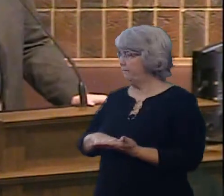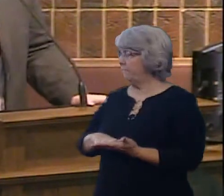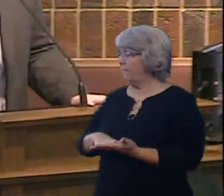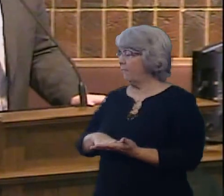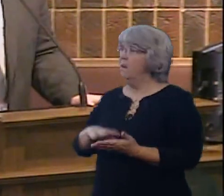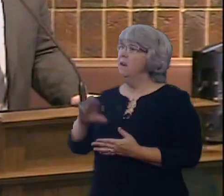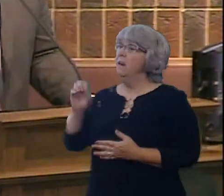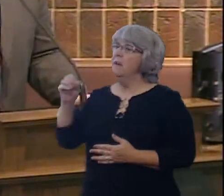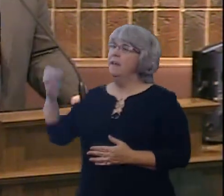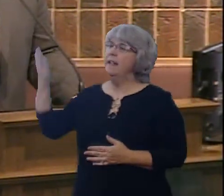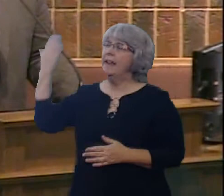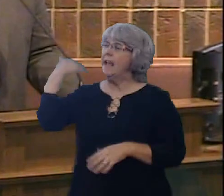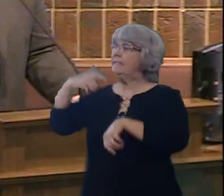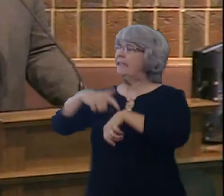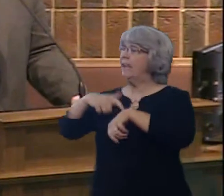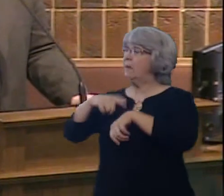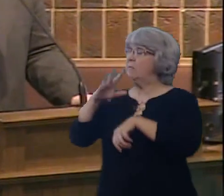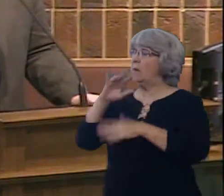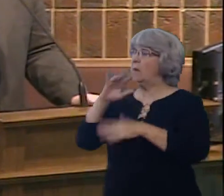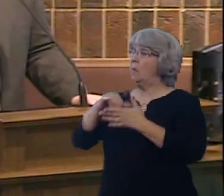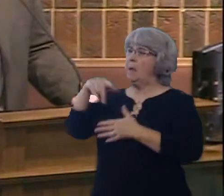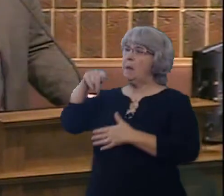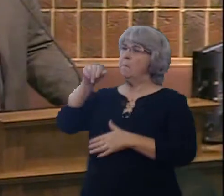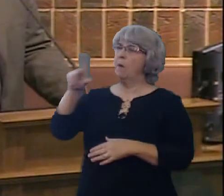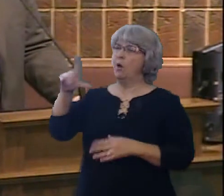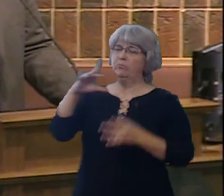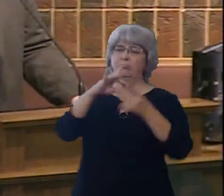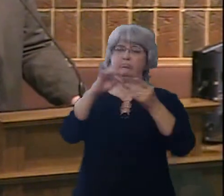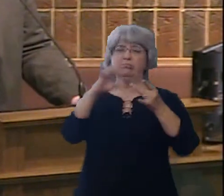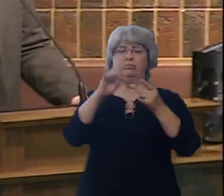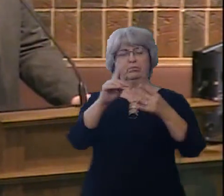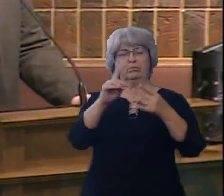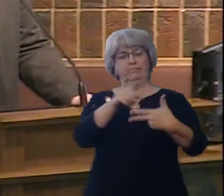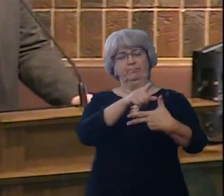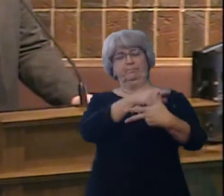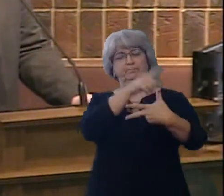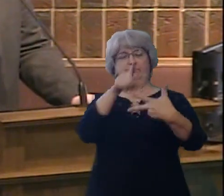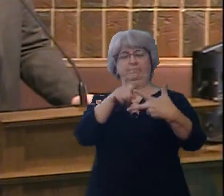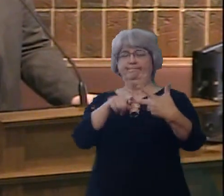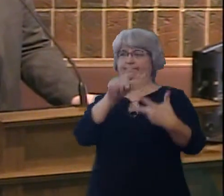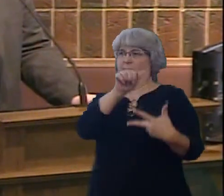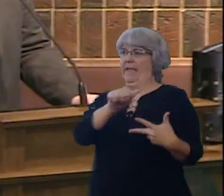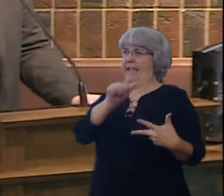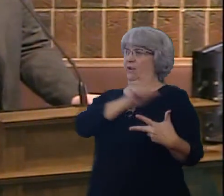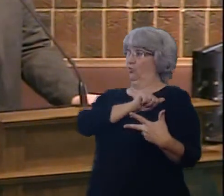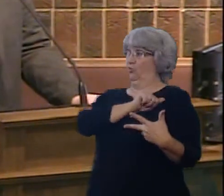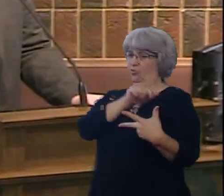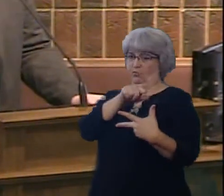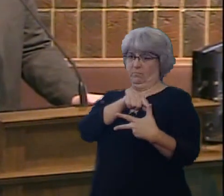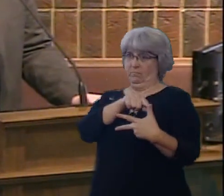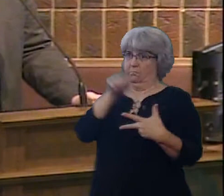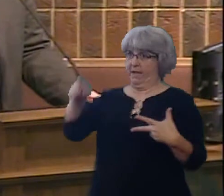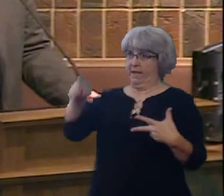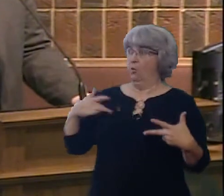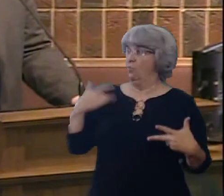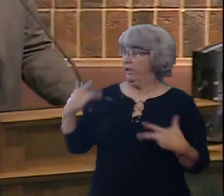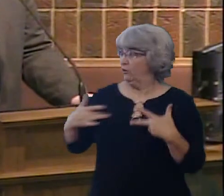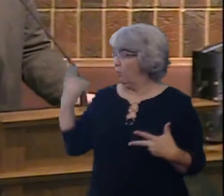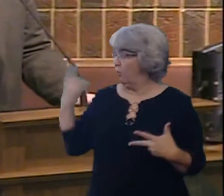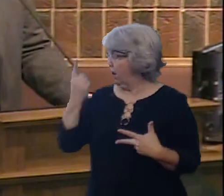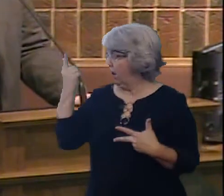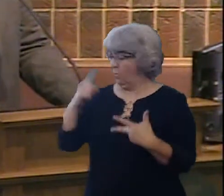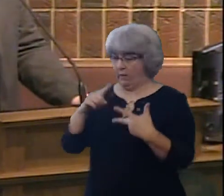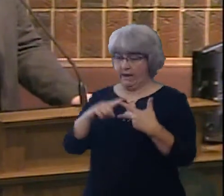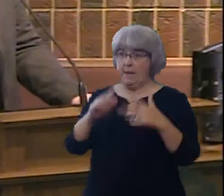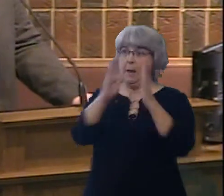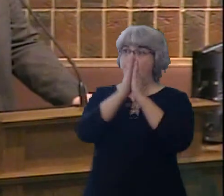that he starts this list off with three attitudes to have. He starts it off by saying, rejoice always, pray without ceasing, and